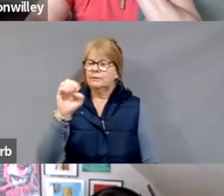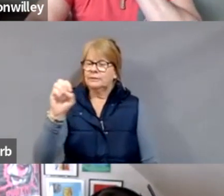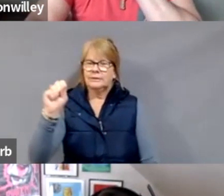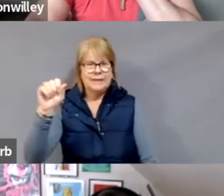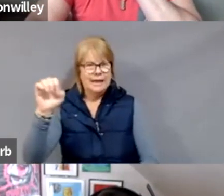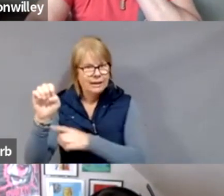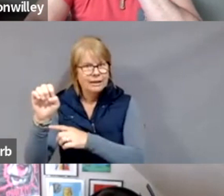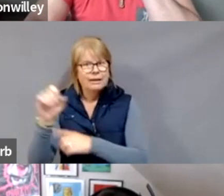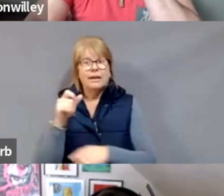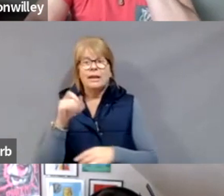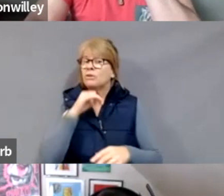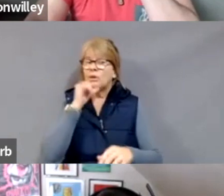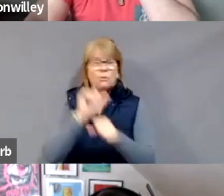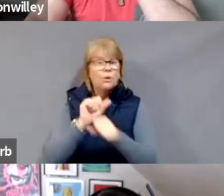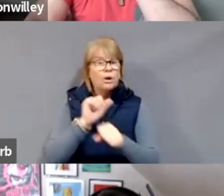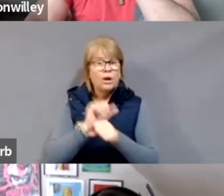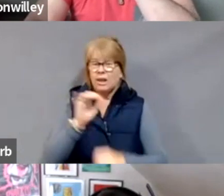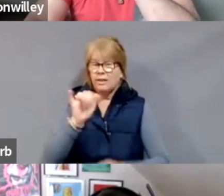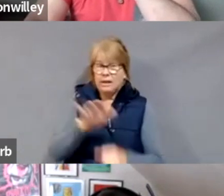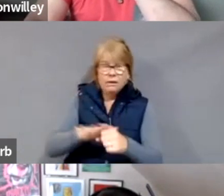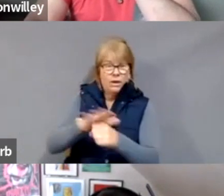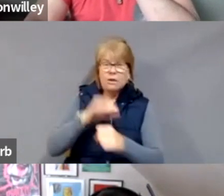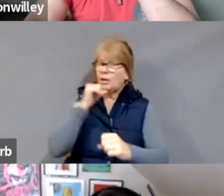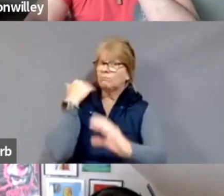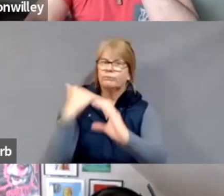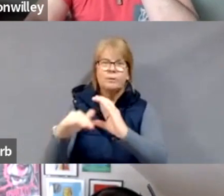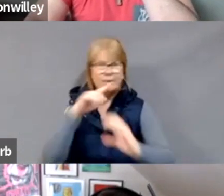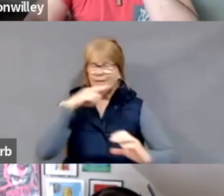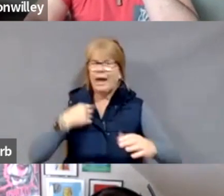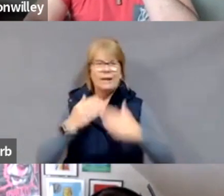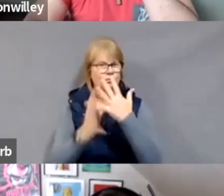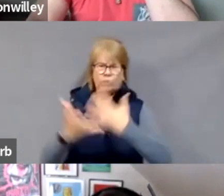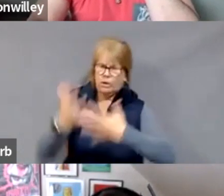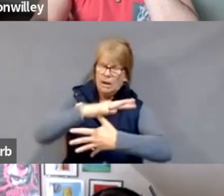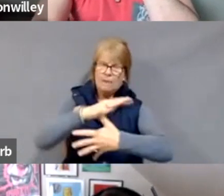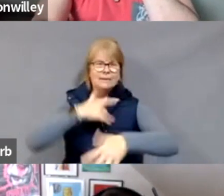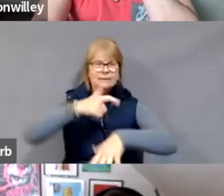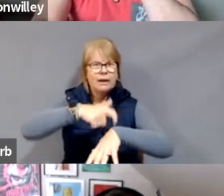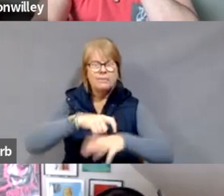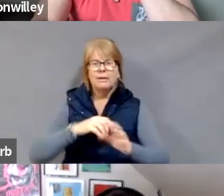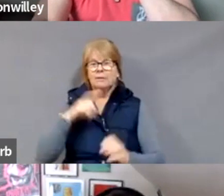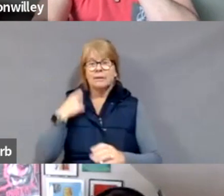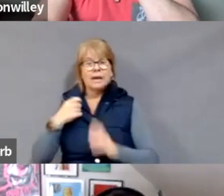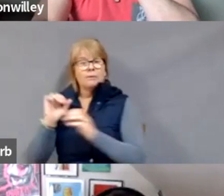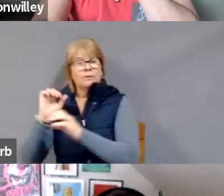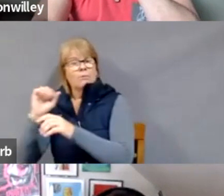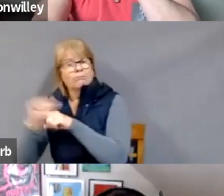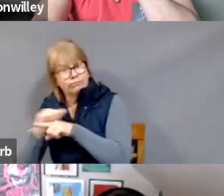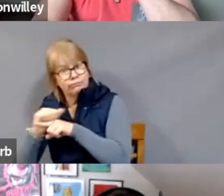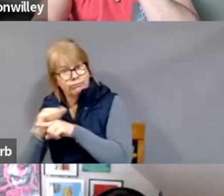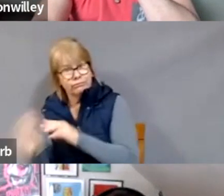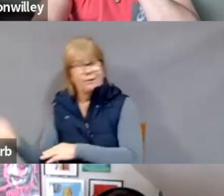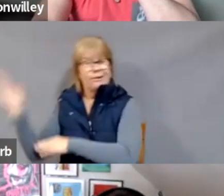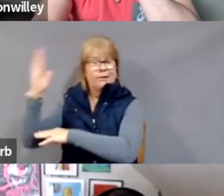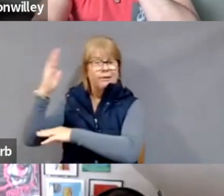email response from me for quite some time, because I had to prioritize, because I was in rehearsals all day,